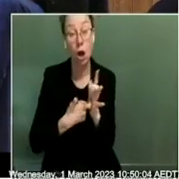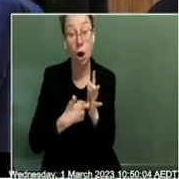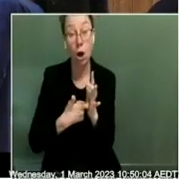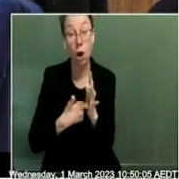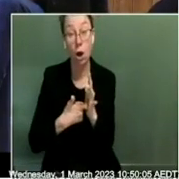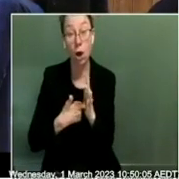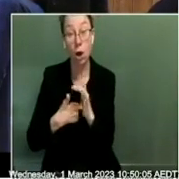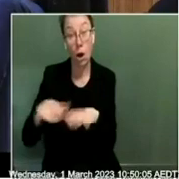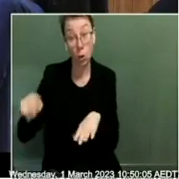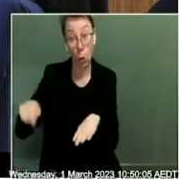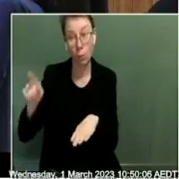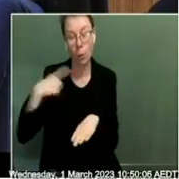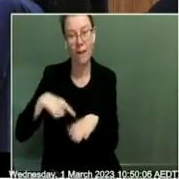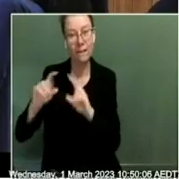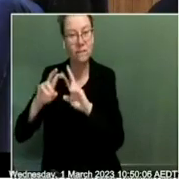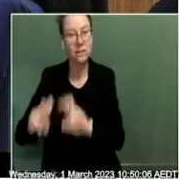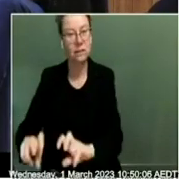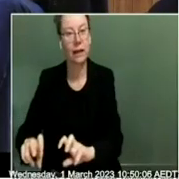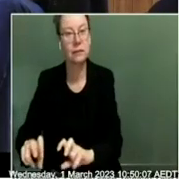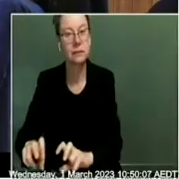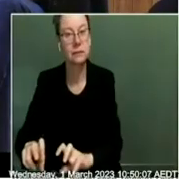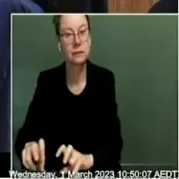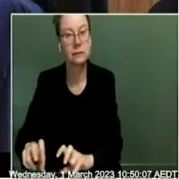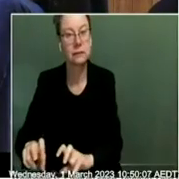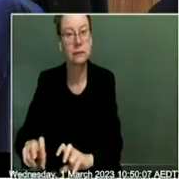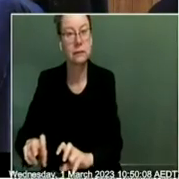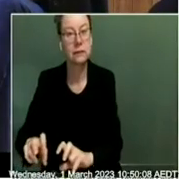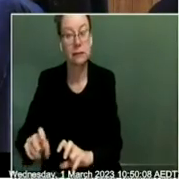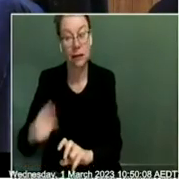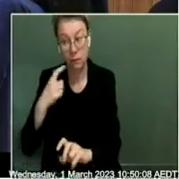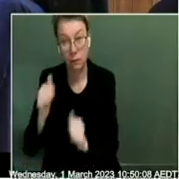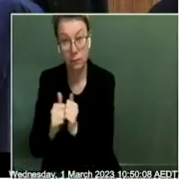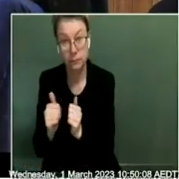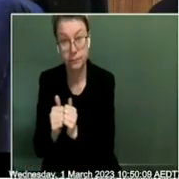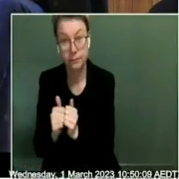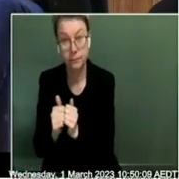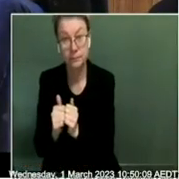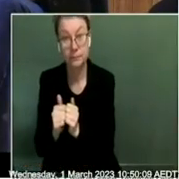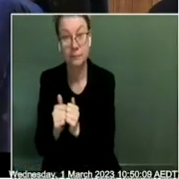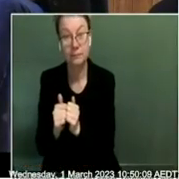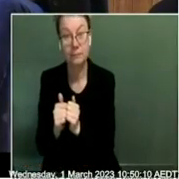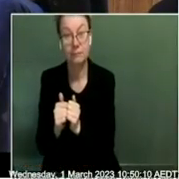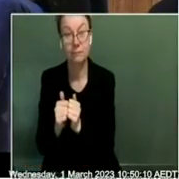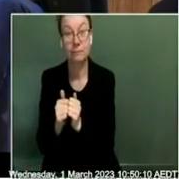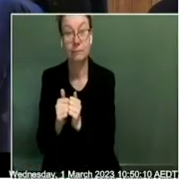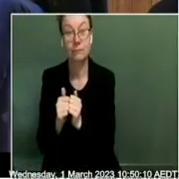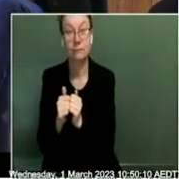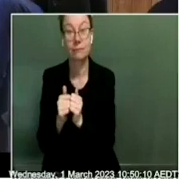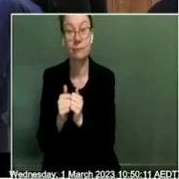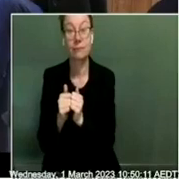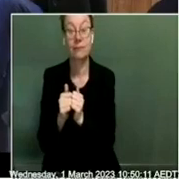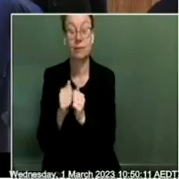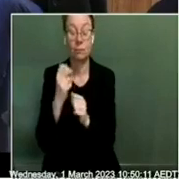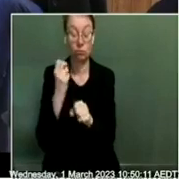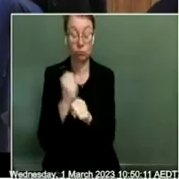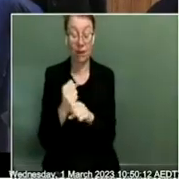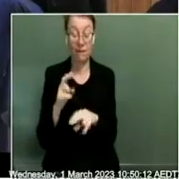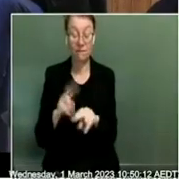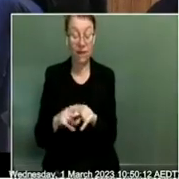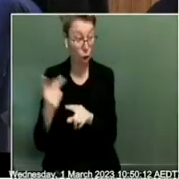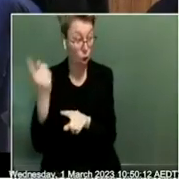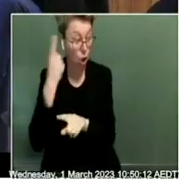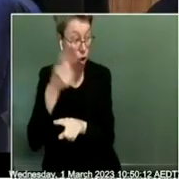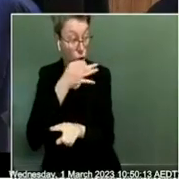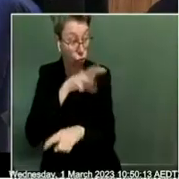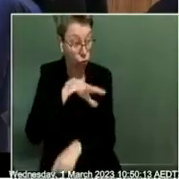So he's gone from running back from Yambuck, coming to Hayward, his children are